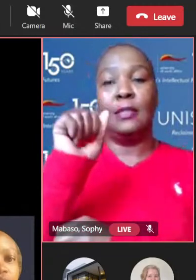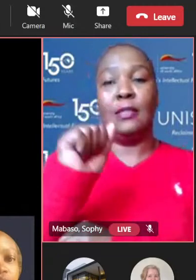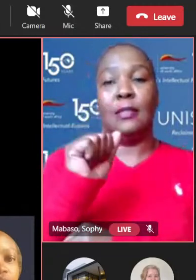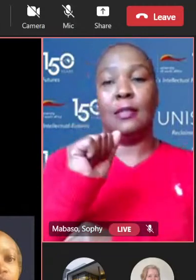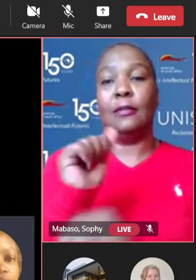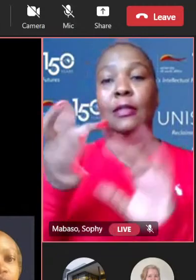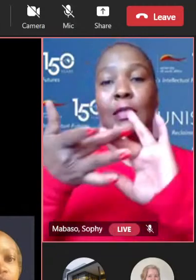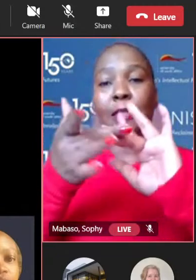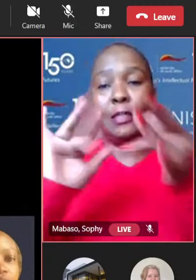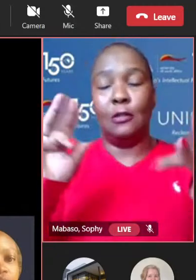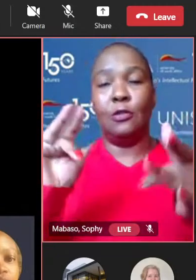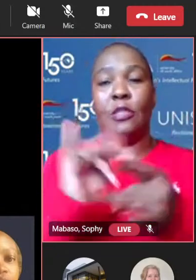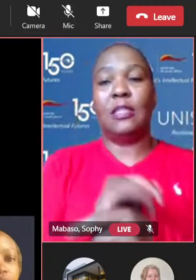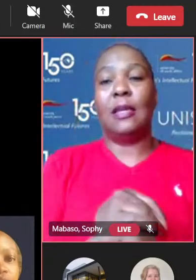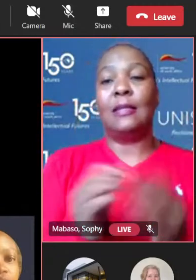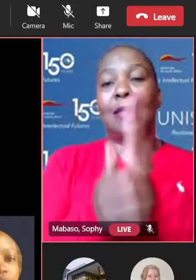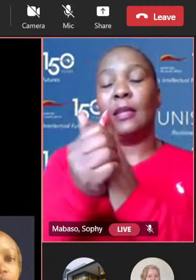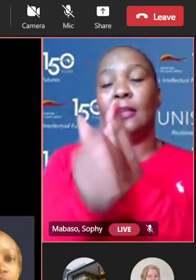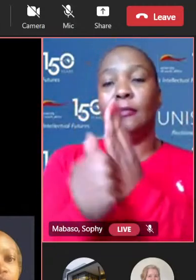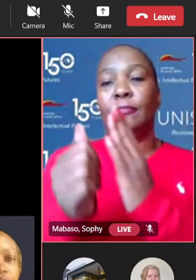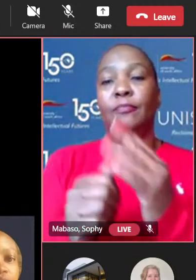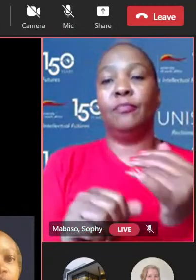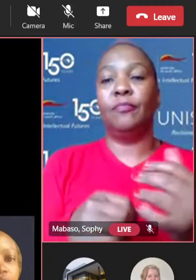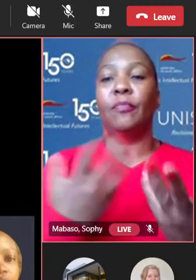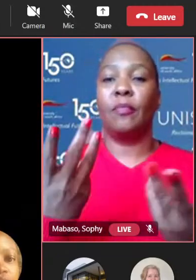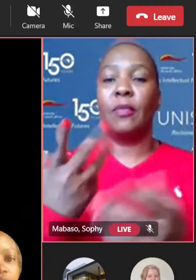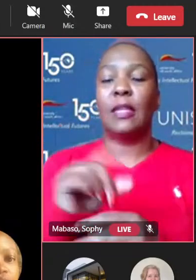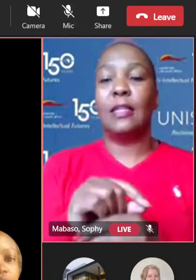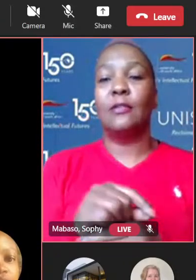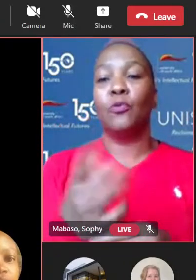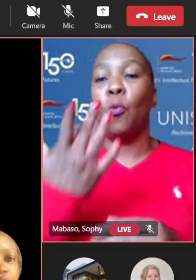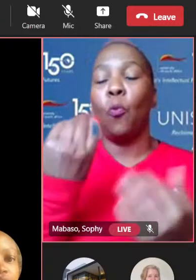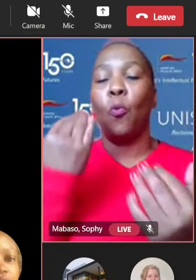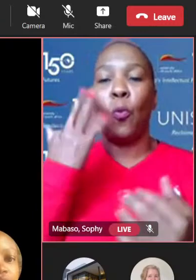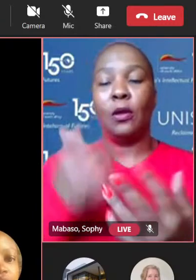where the activities and the teaching takes place.